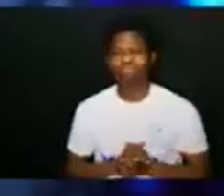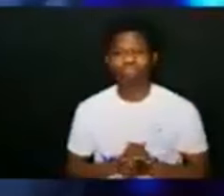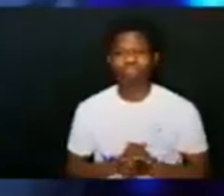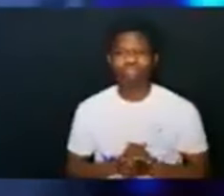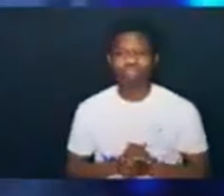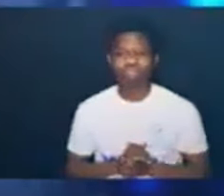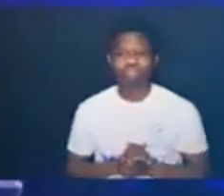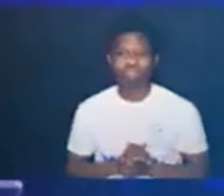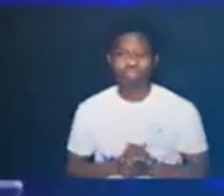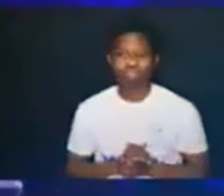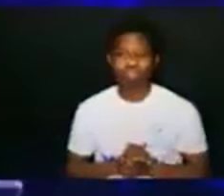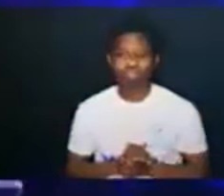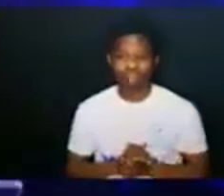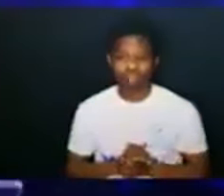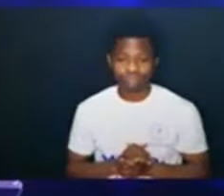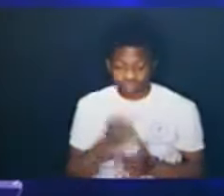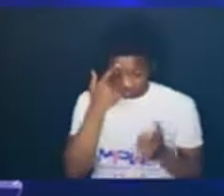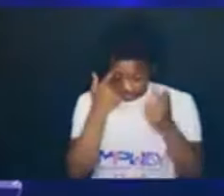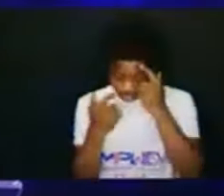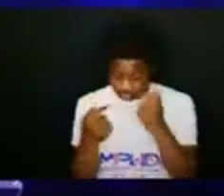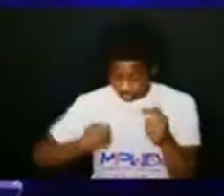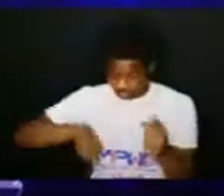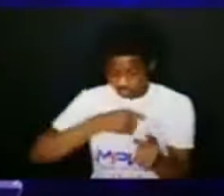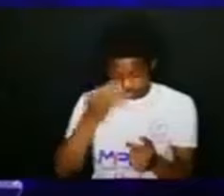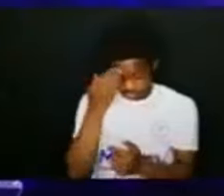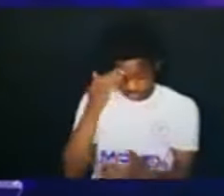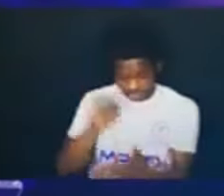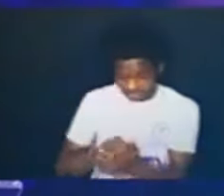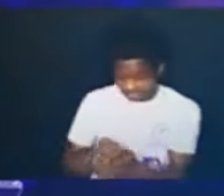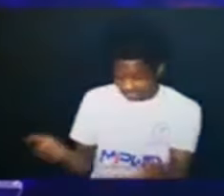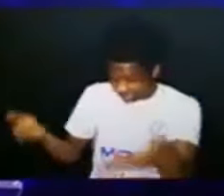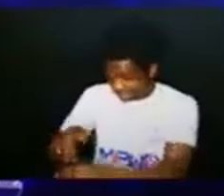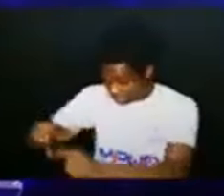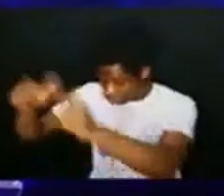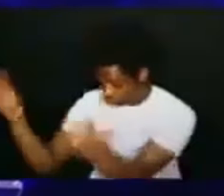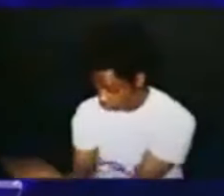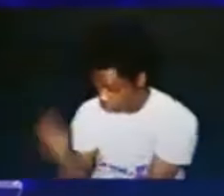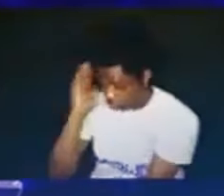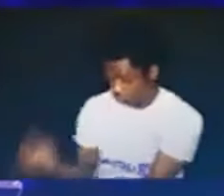Because of the knowledge that the dead will rise, listen to Paul, verse